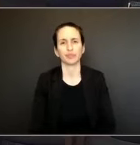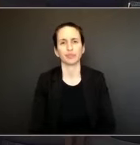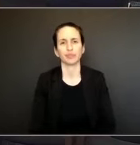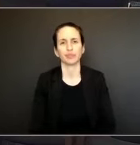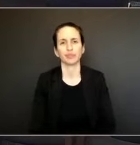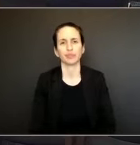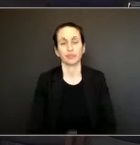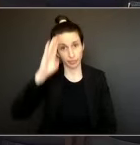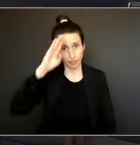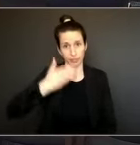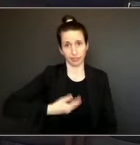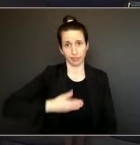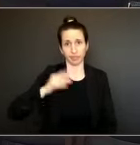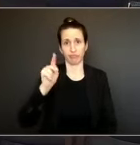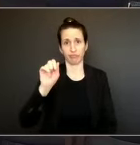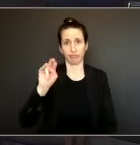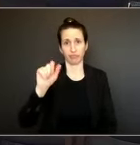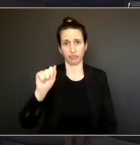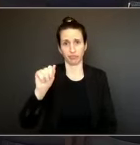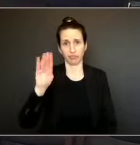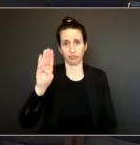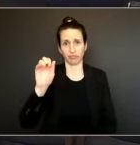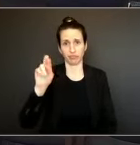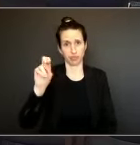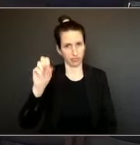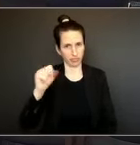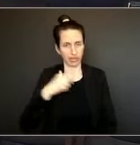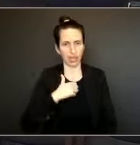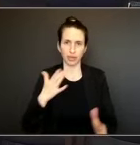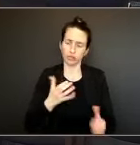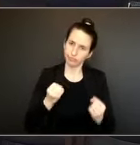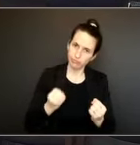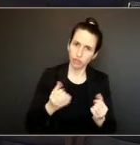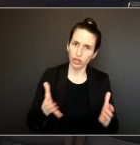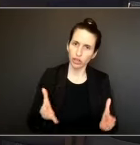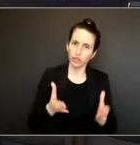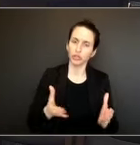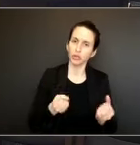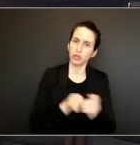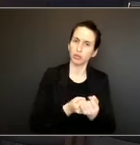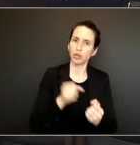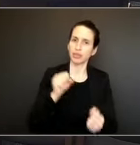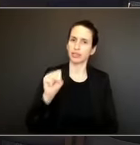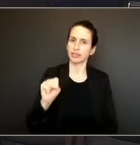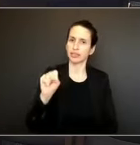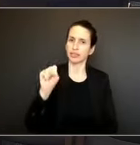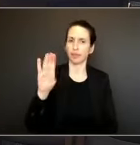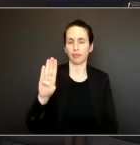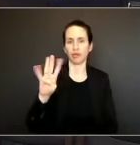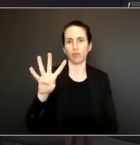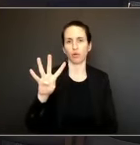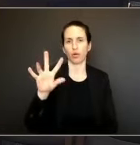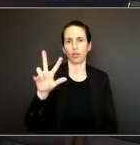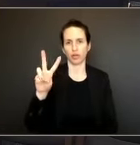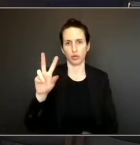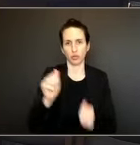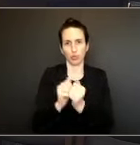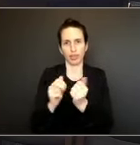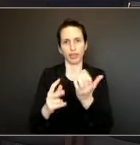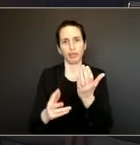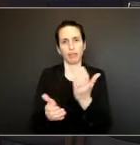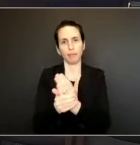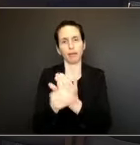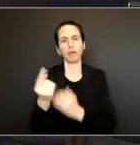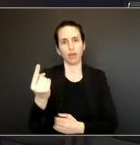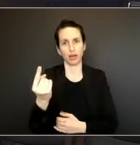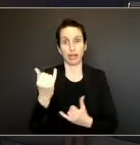Hello, my name is Karina Bayruns, and I'm here to urge you to support Senate Bill 432 with Amendment 1. I am on my